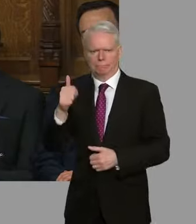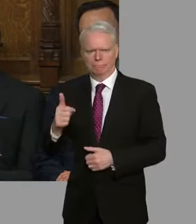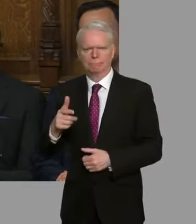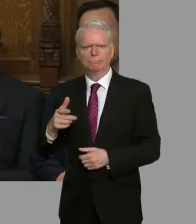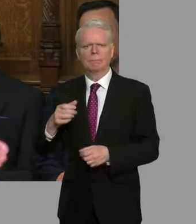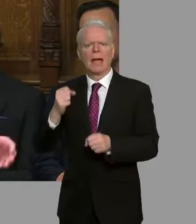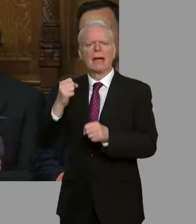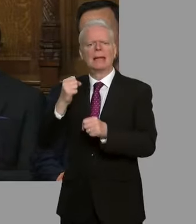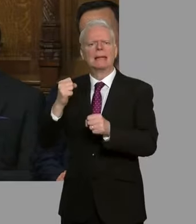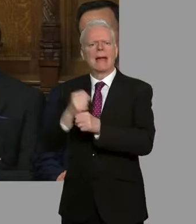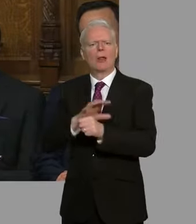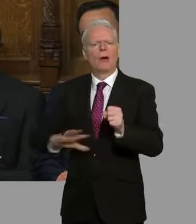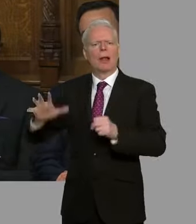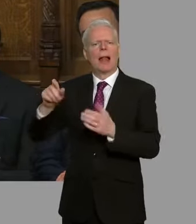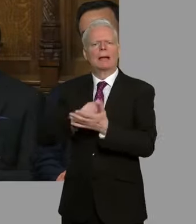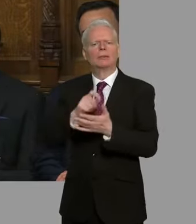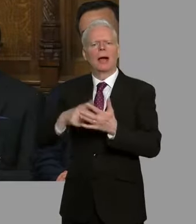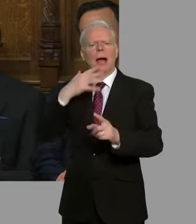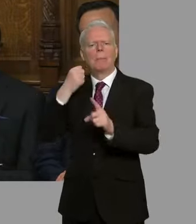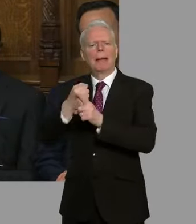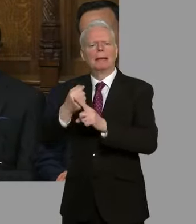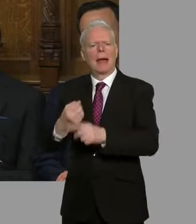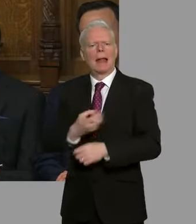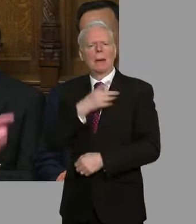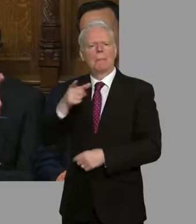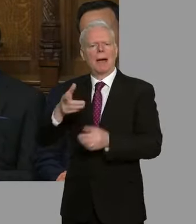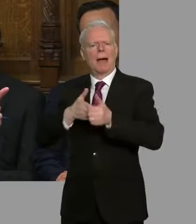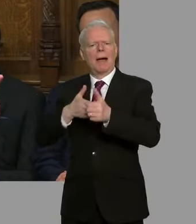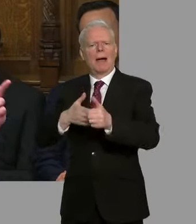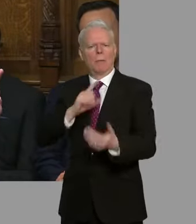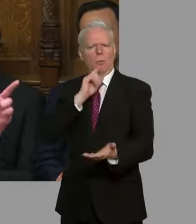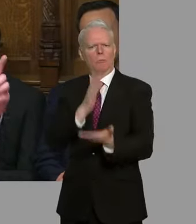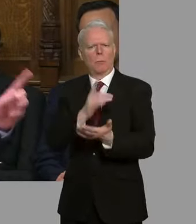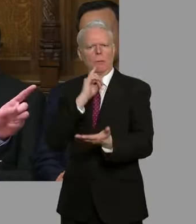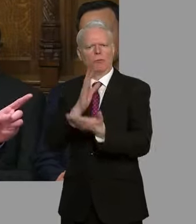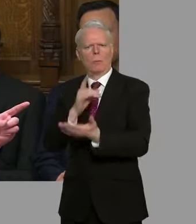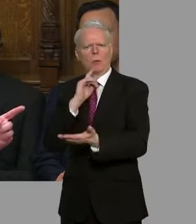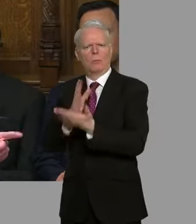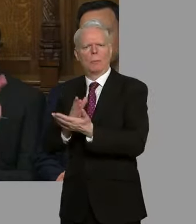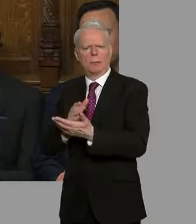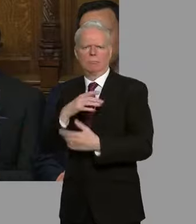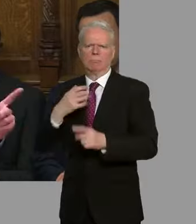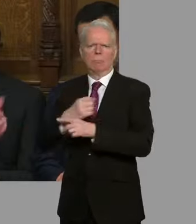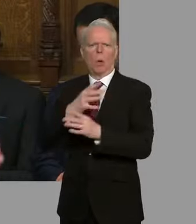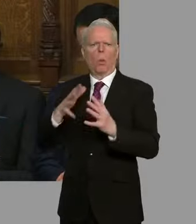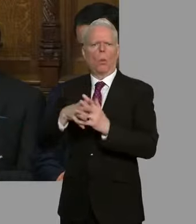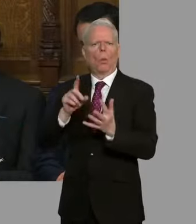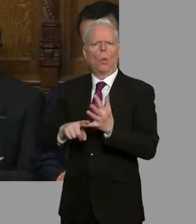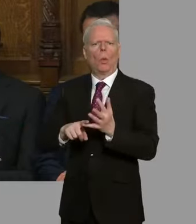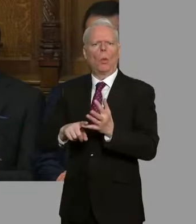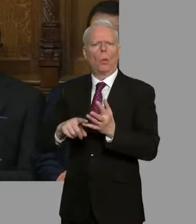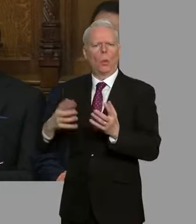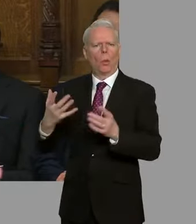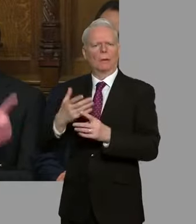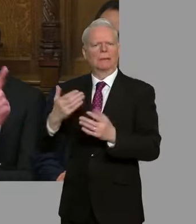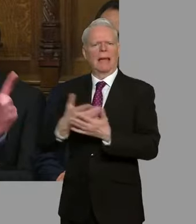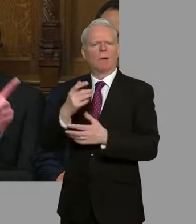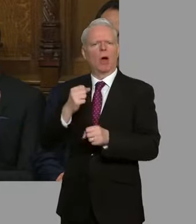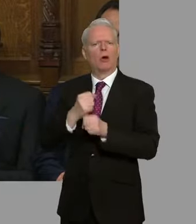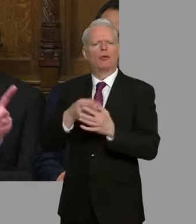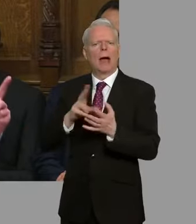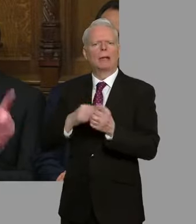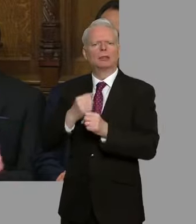months later, this hasn't happened yet. If the refinery closes, then thousands of jobs will be lost